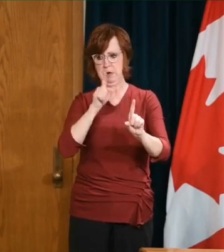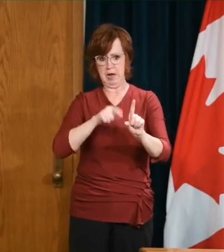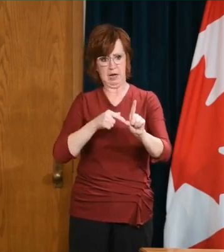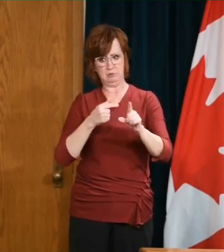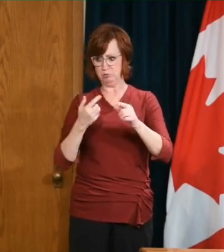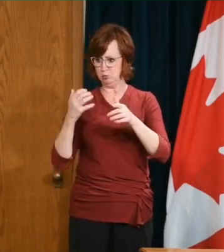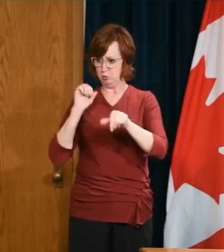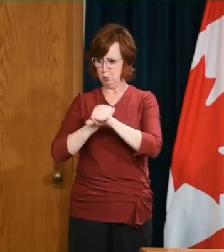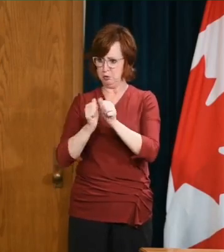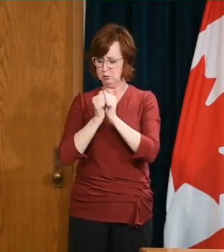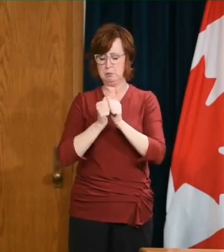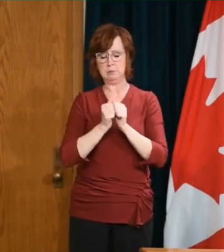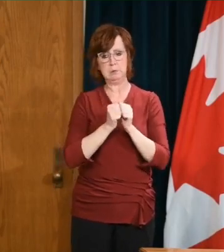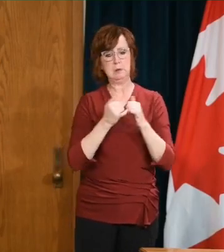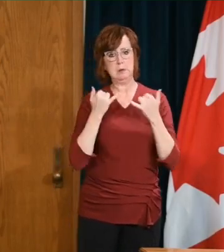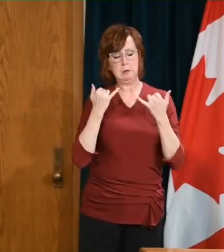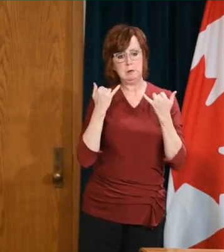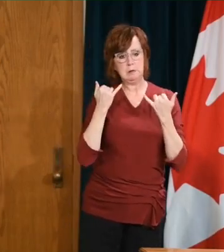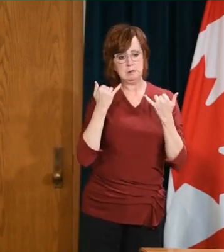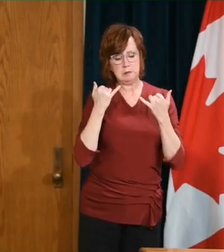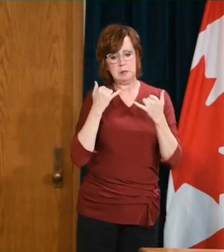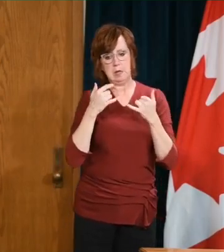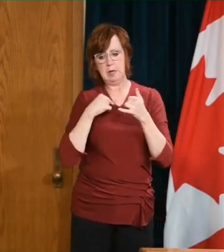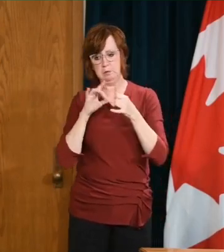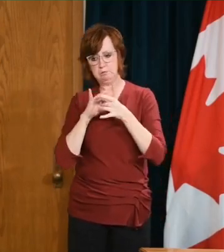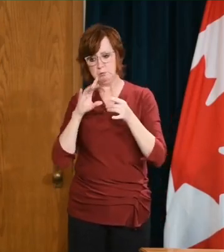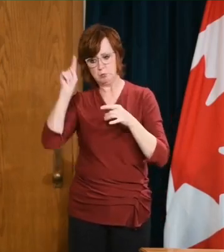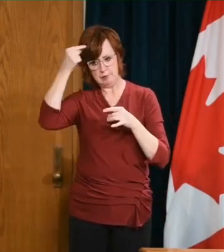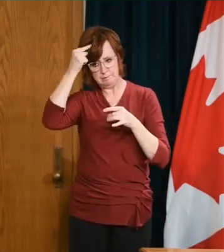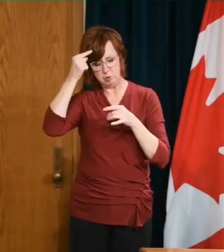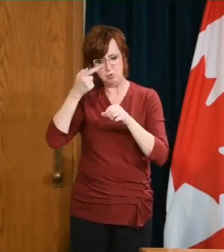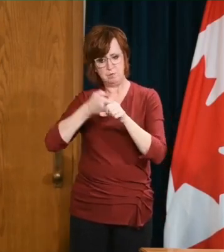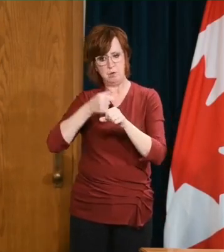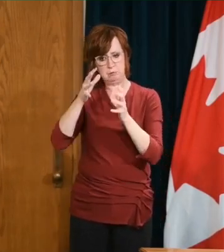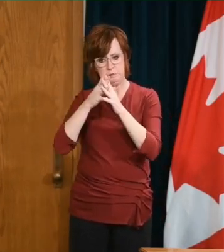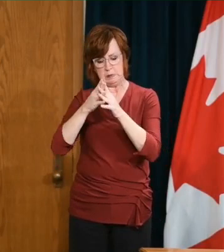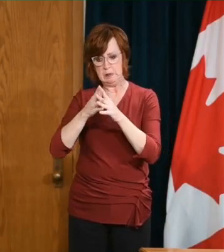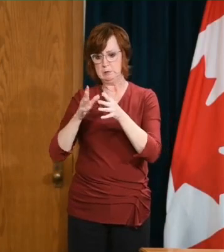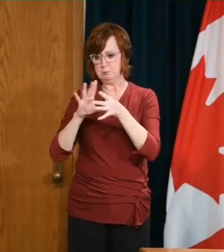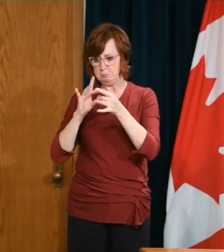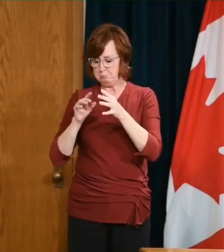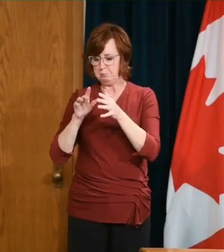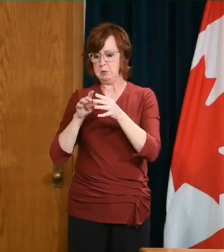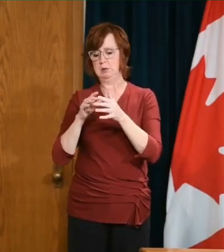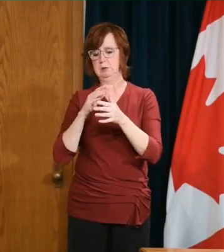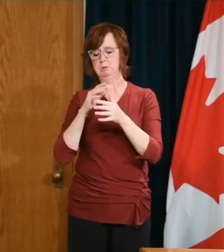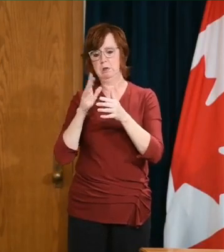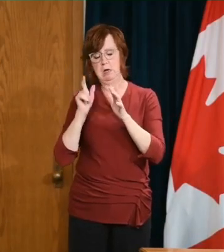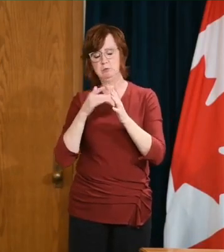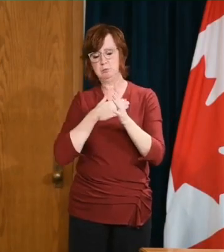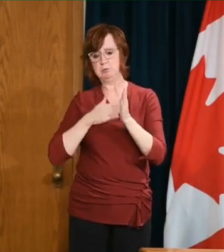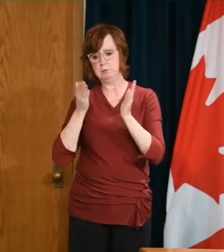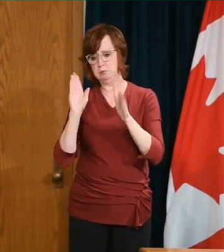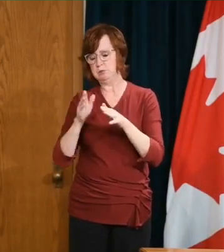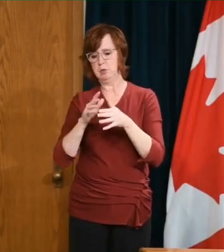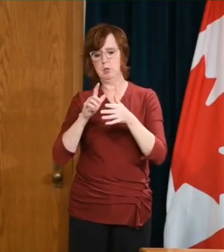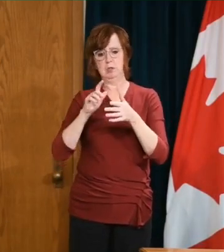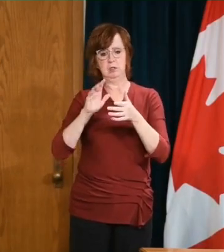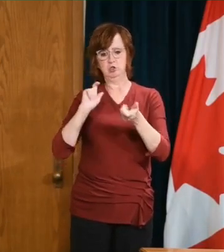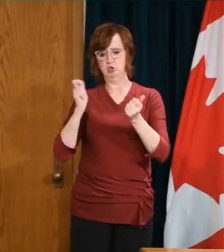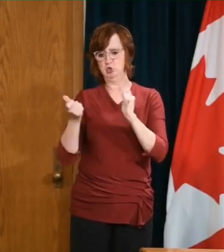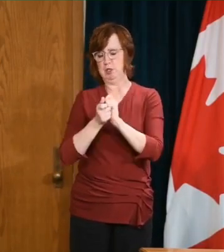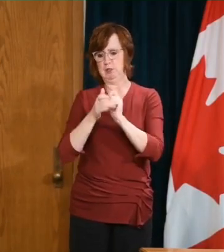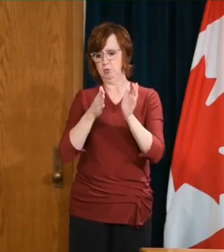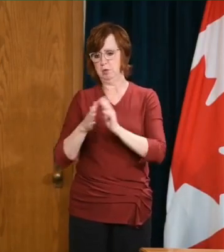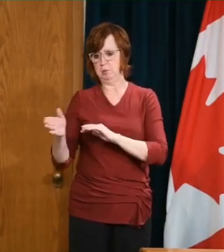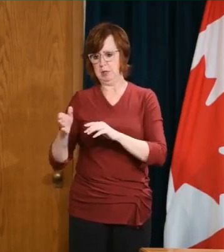this message. And to President Trump and to the American administration, you should reverse this decision. As the residents of our